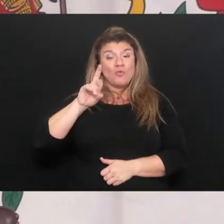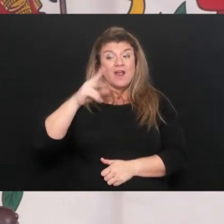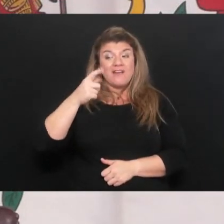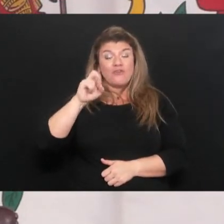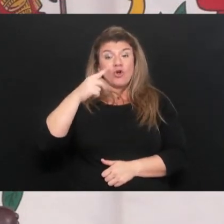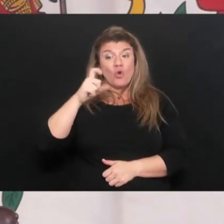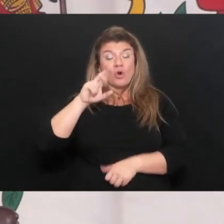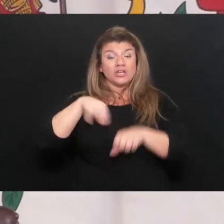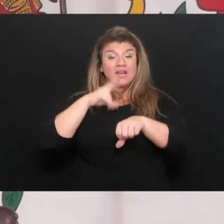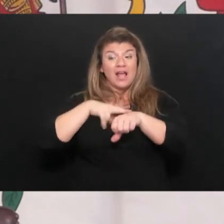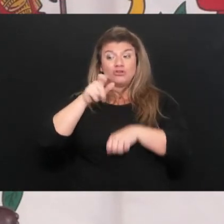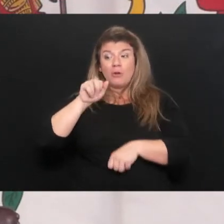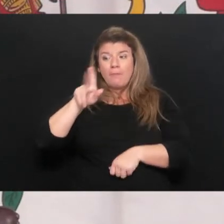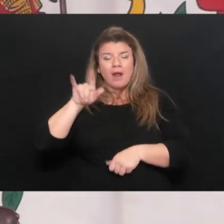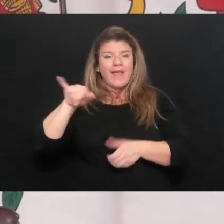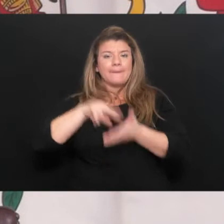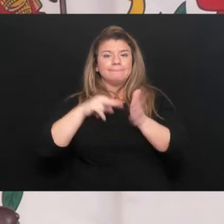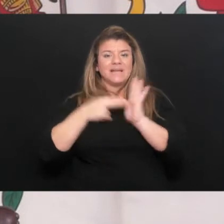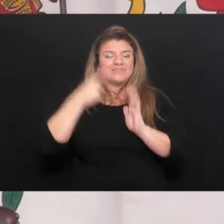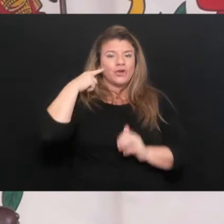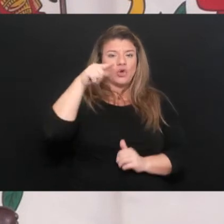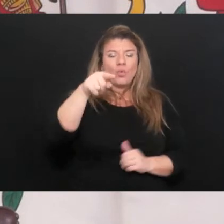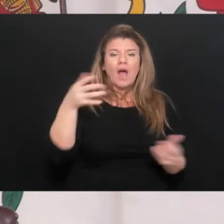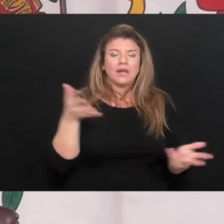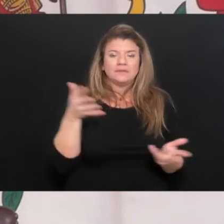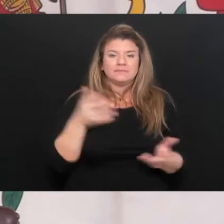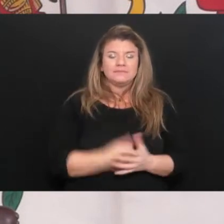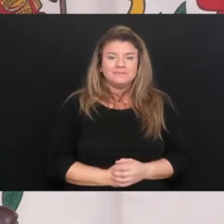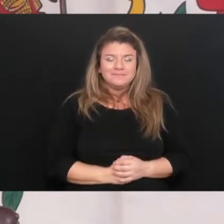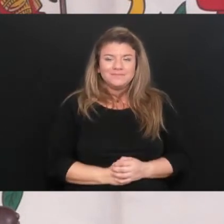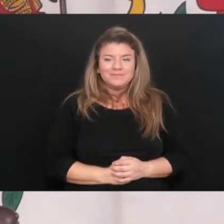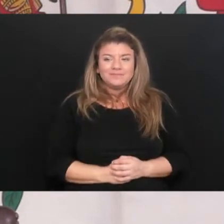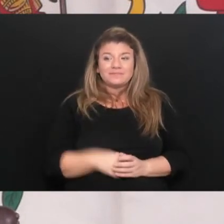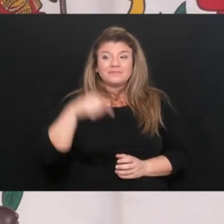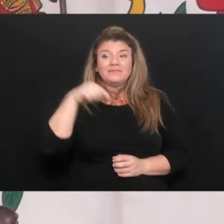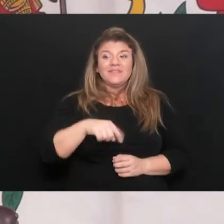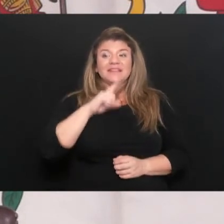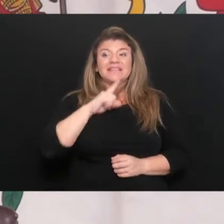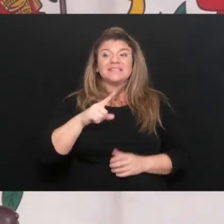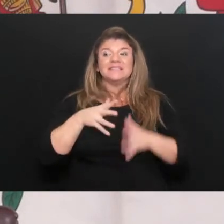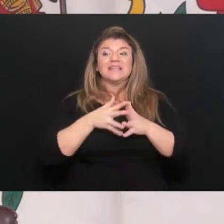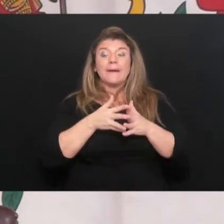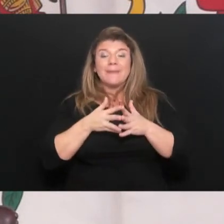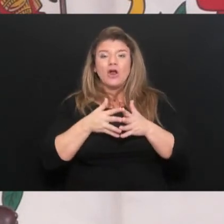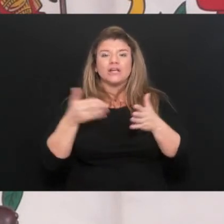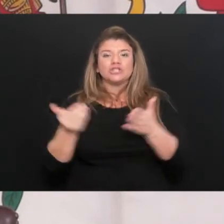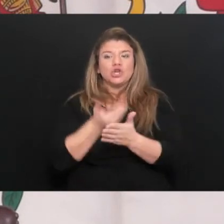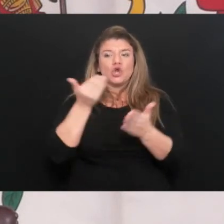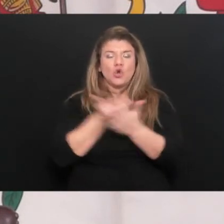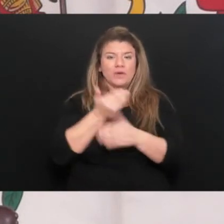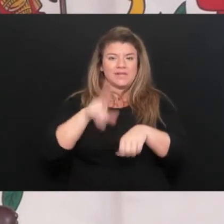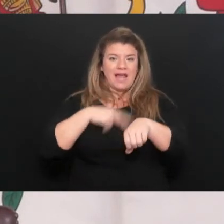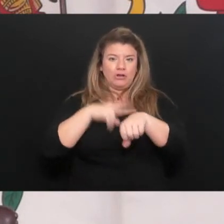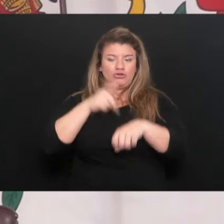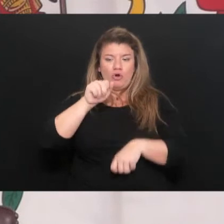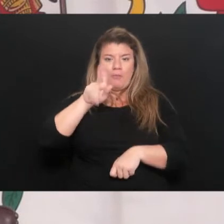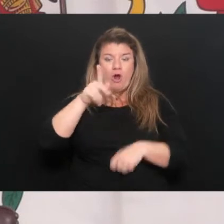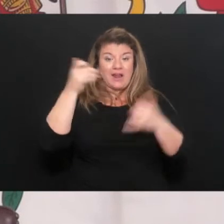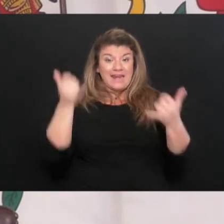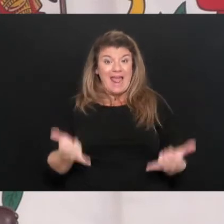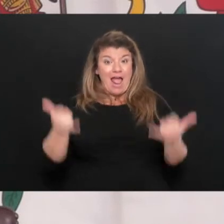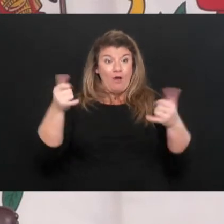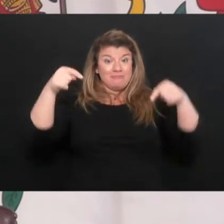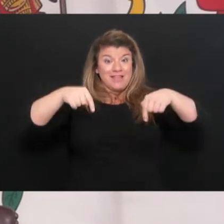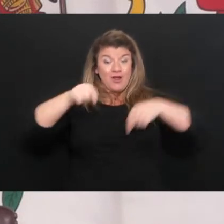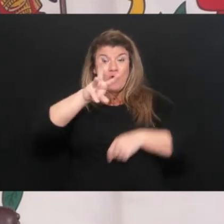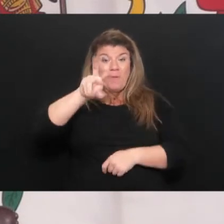and Preserve, mean to you? I mean, this is America's newest national park. It's right here in West Virginia